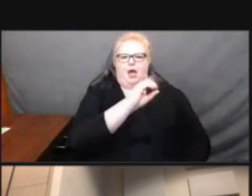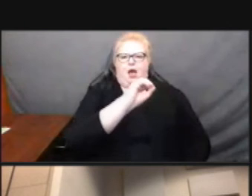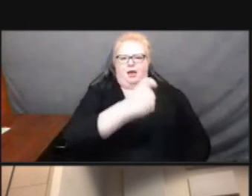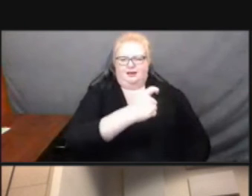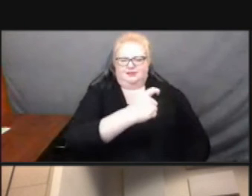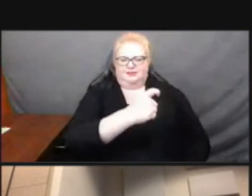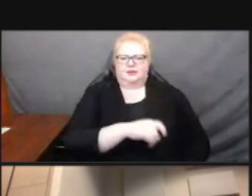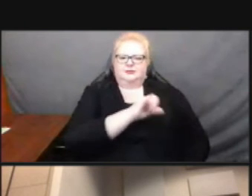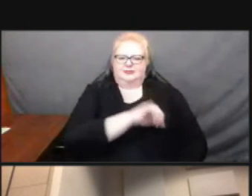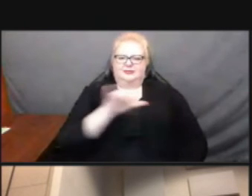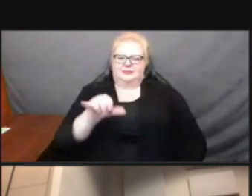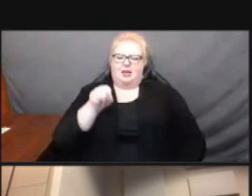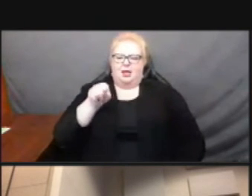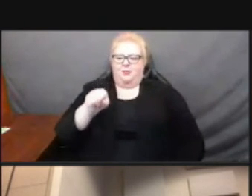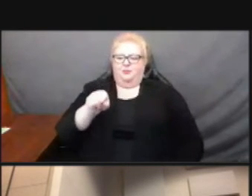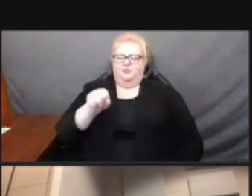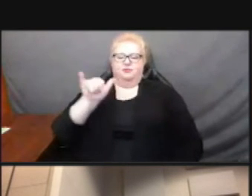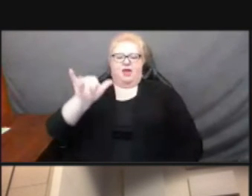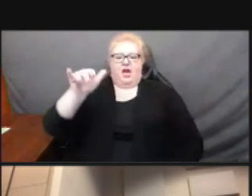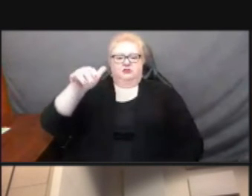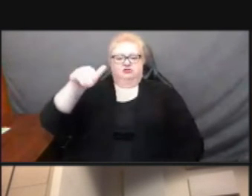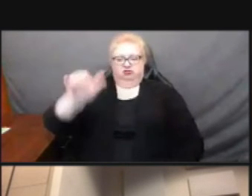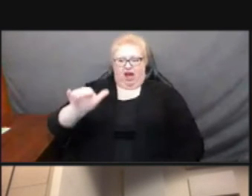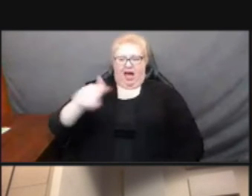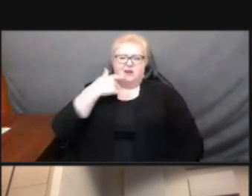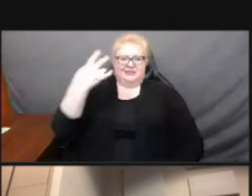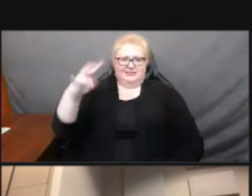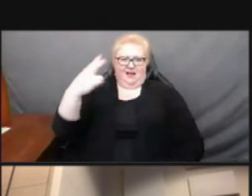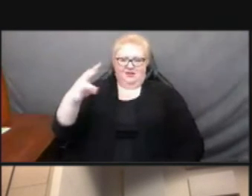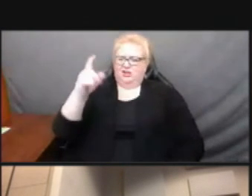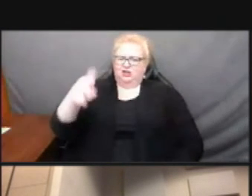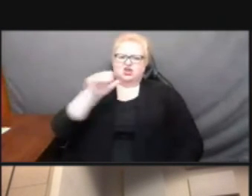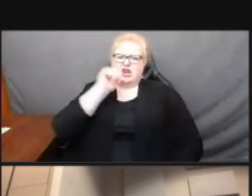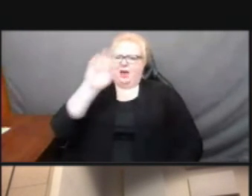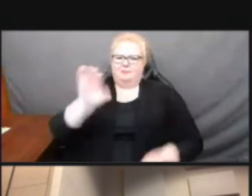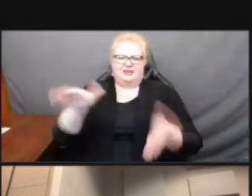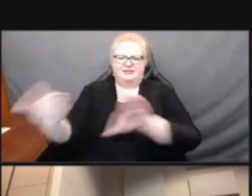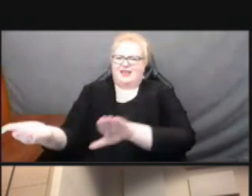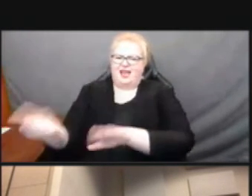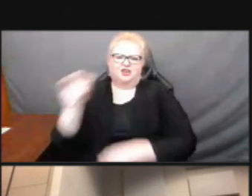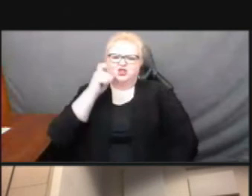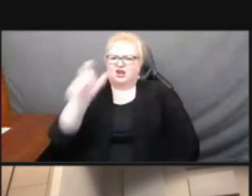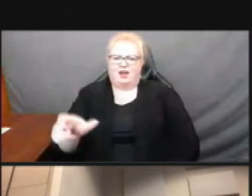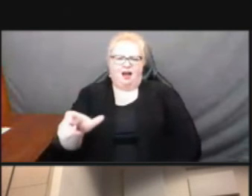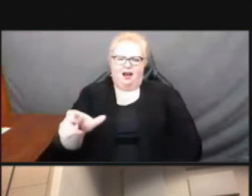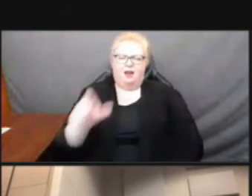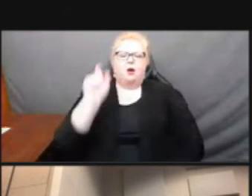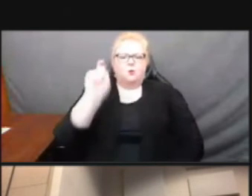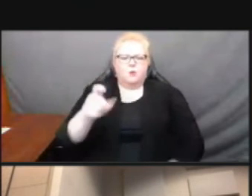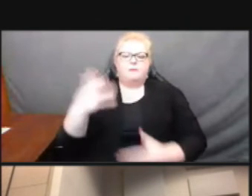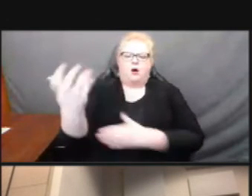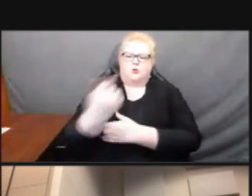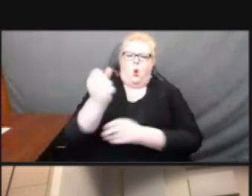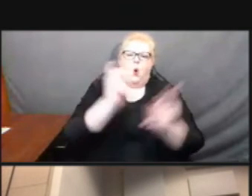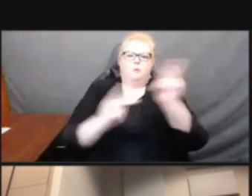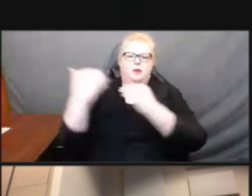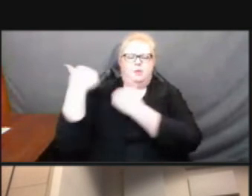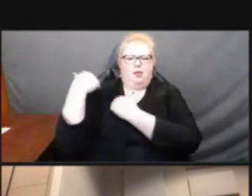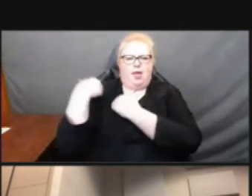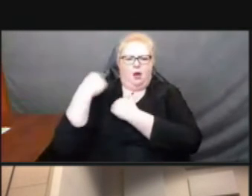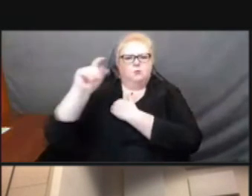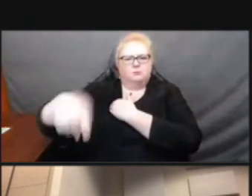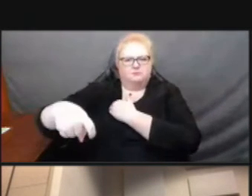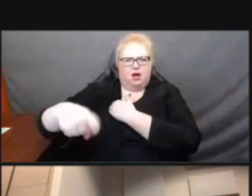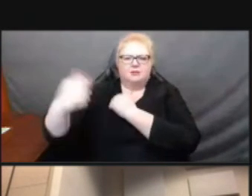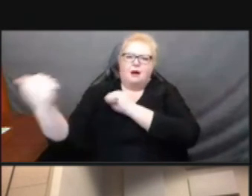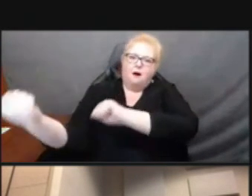That child should not be dead. There has to be accountability, and everybody has to be accountable. When I was